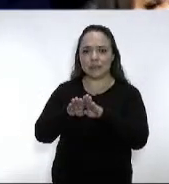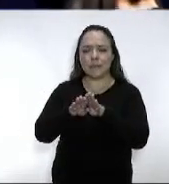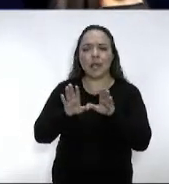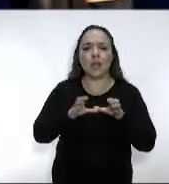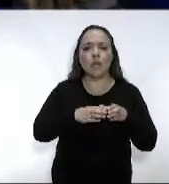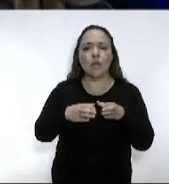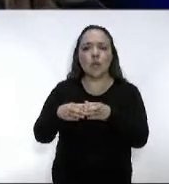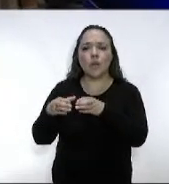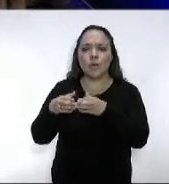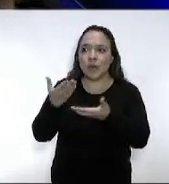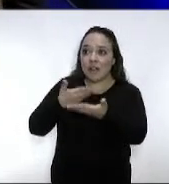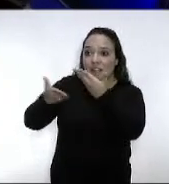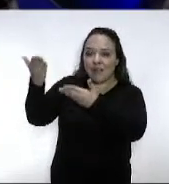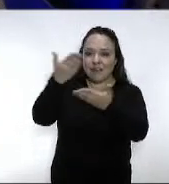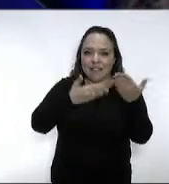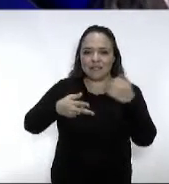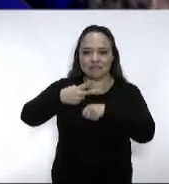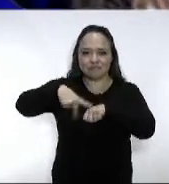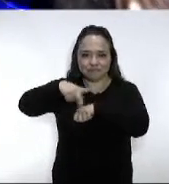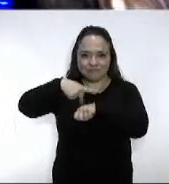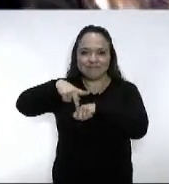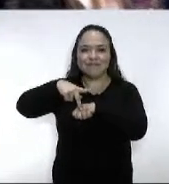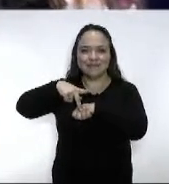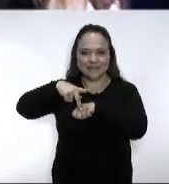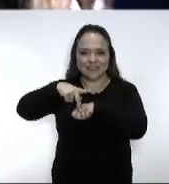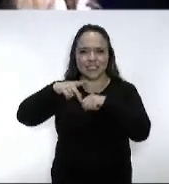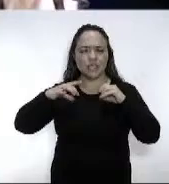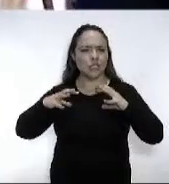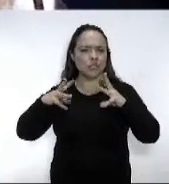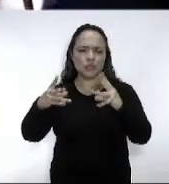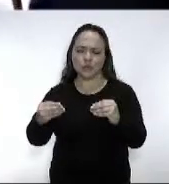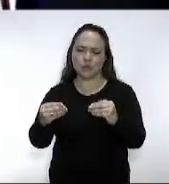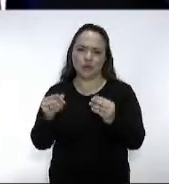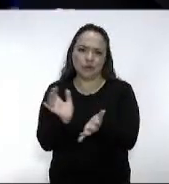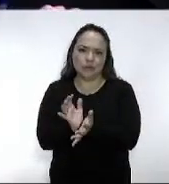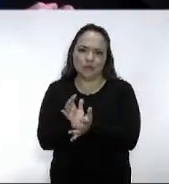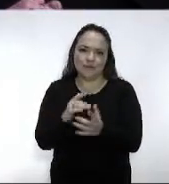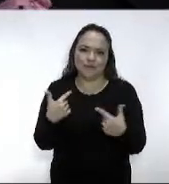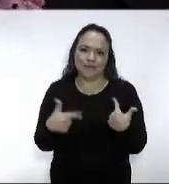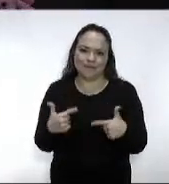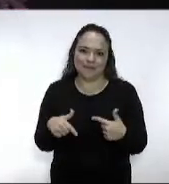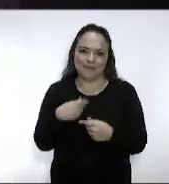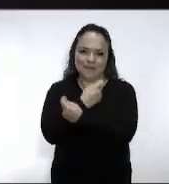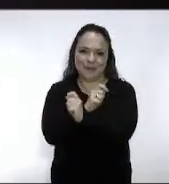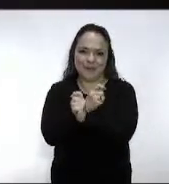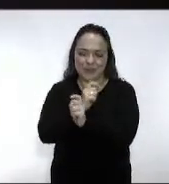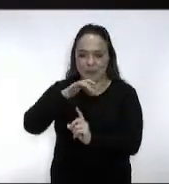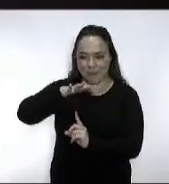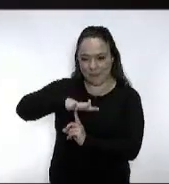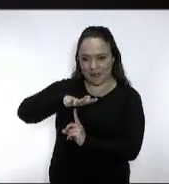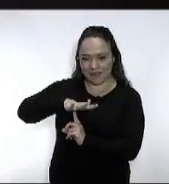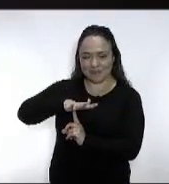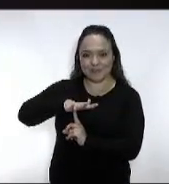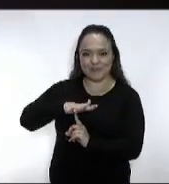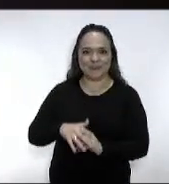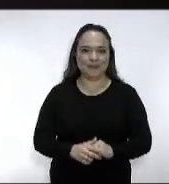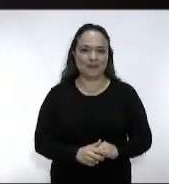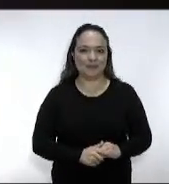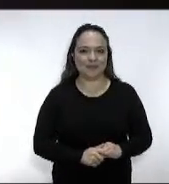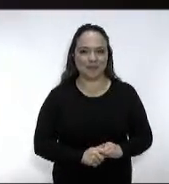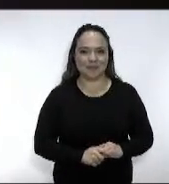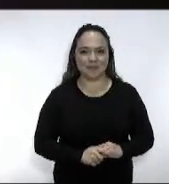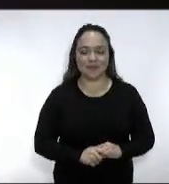the program, Professor Paulo Mussi, and the members of the offices of internationalization of both university and all